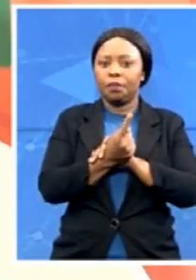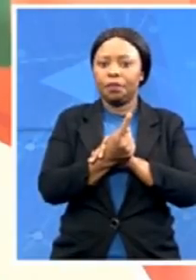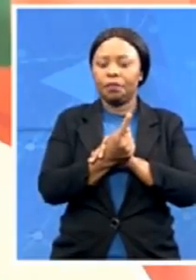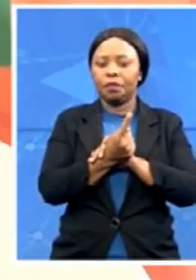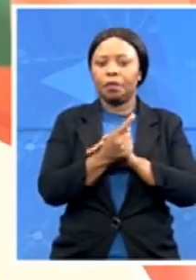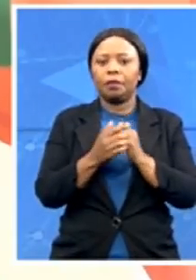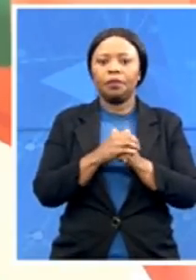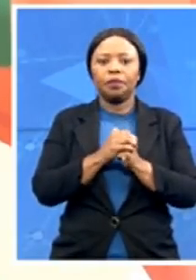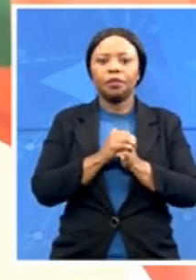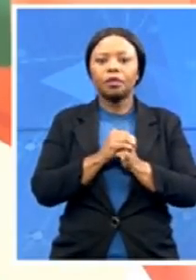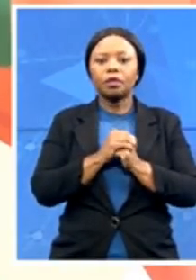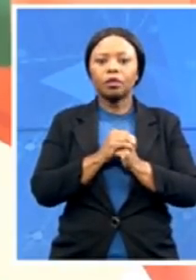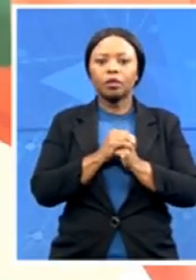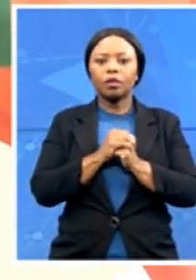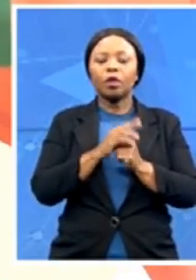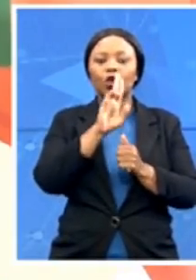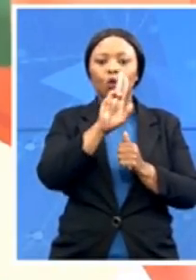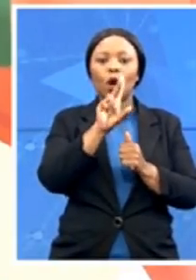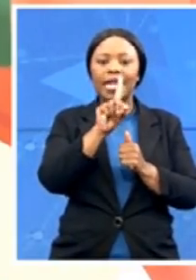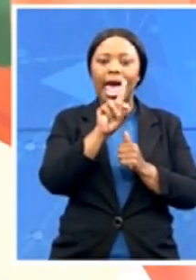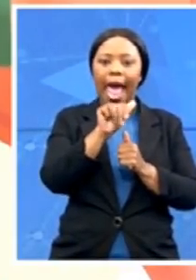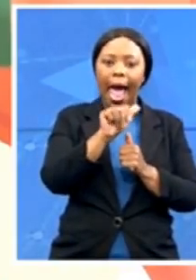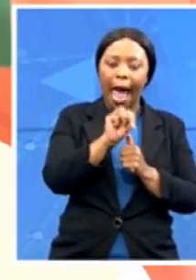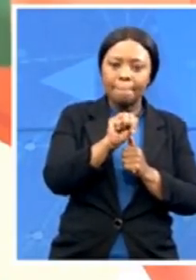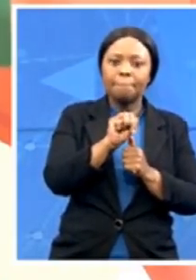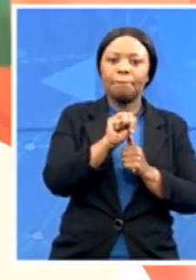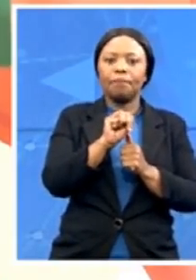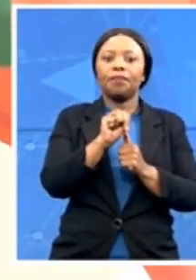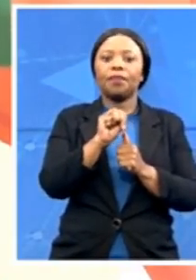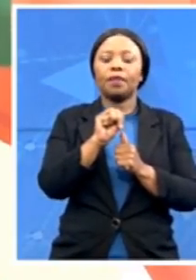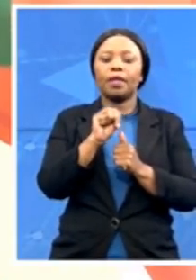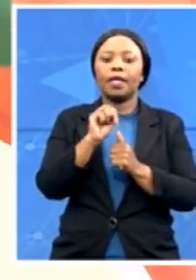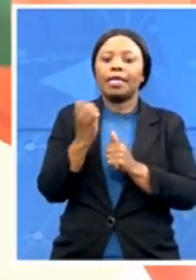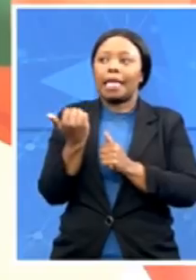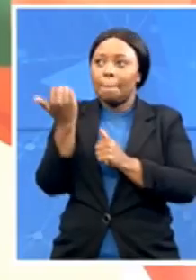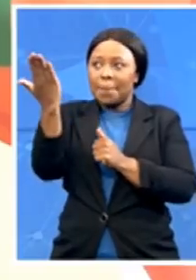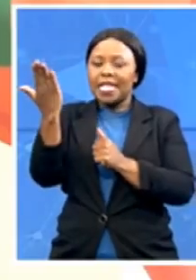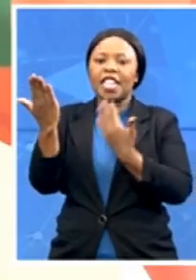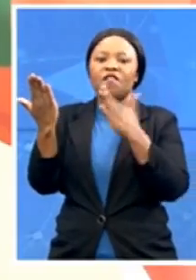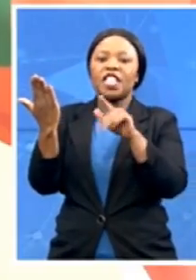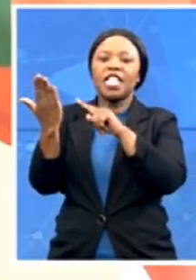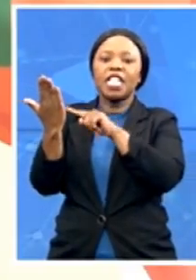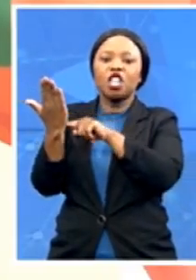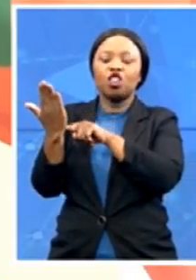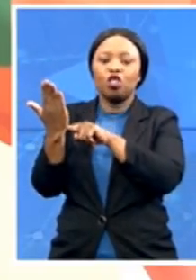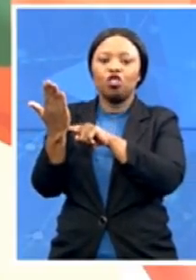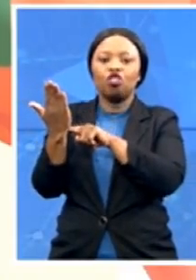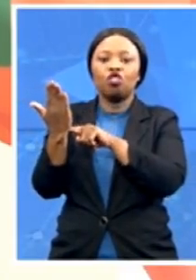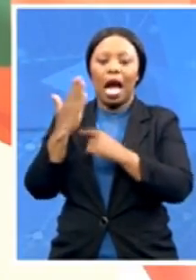UDM has already submitted our complaint of these